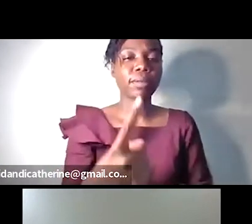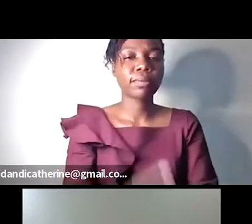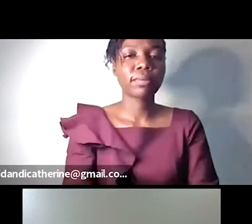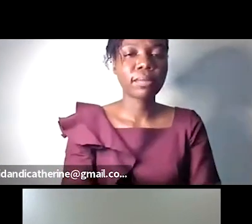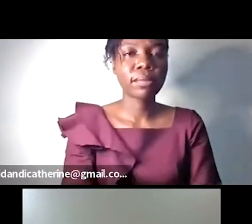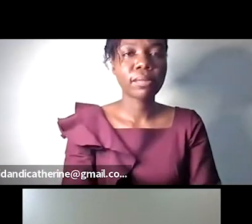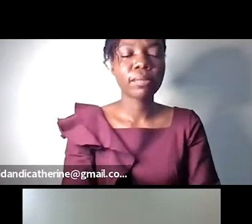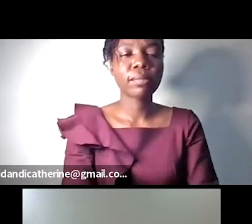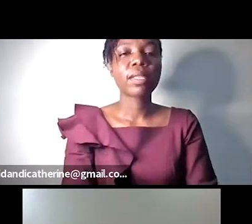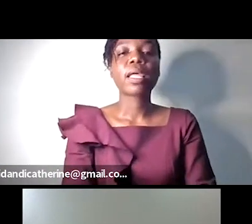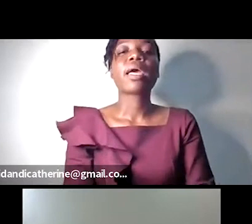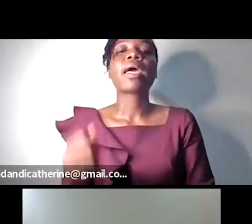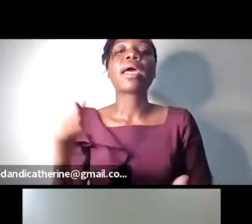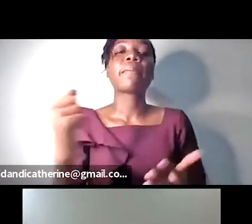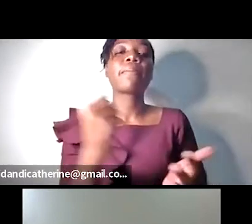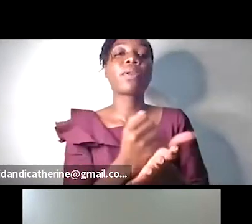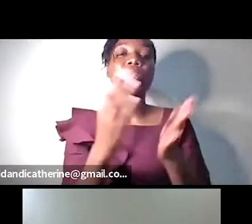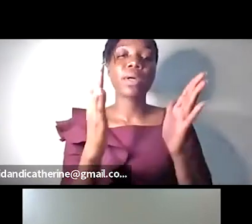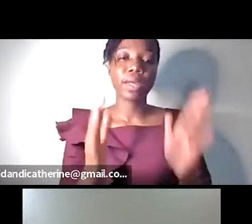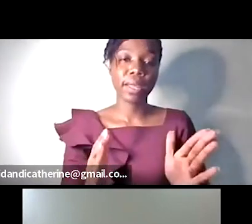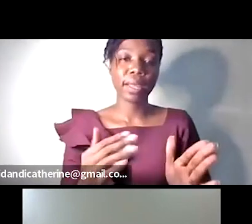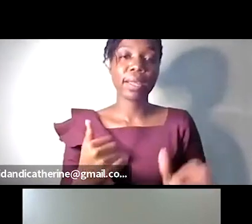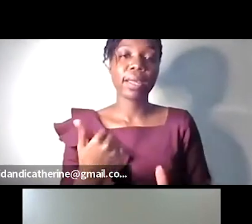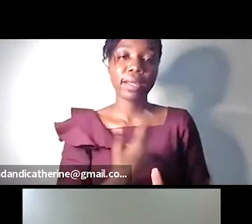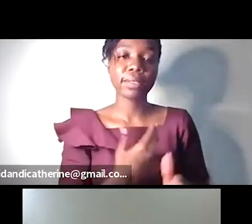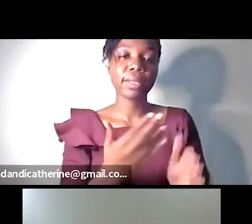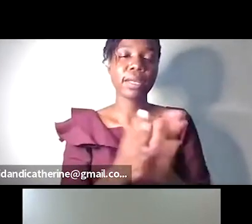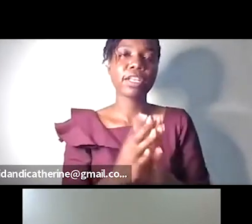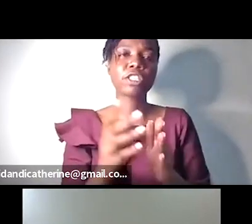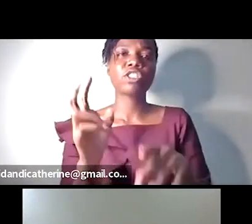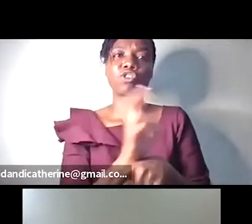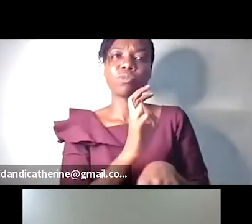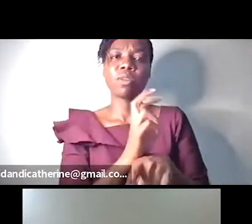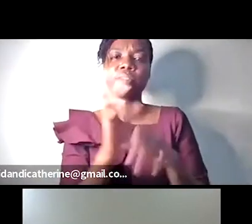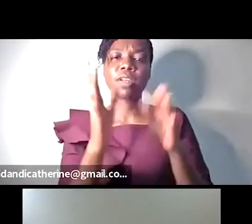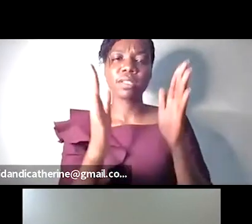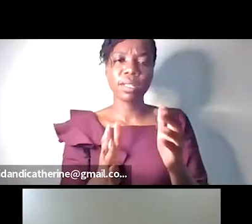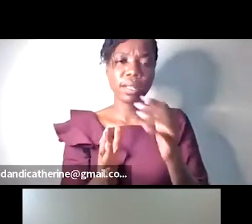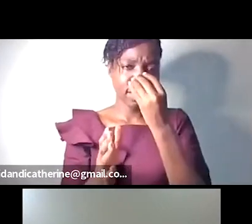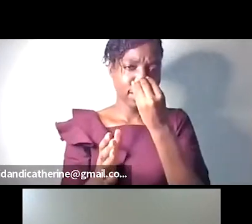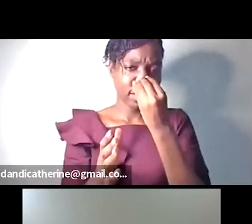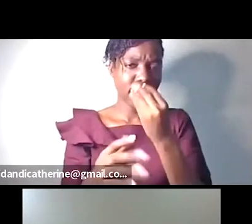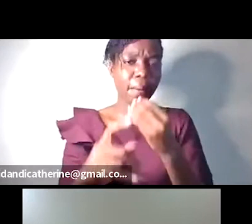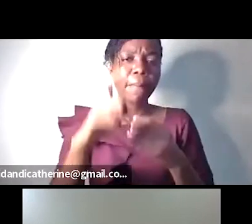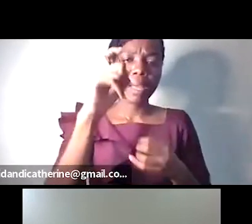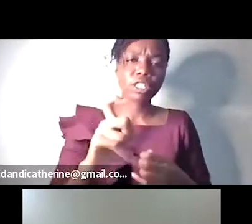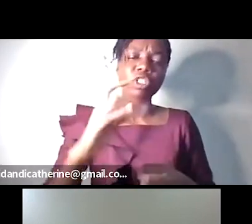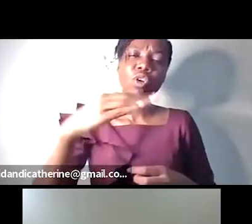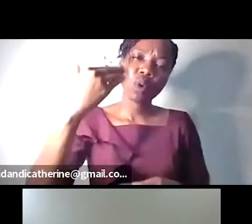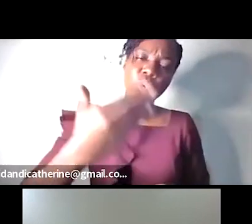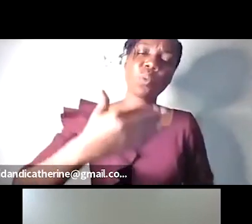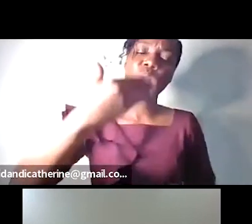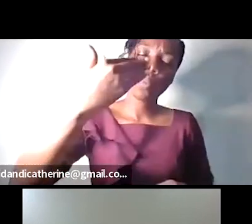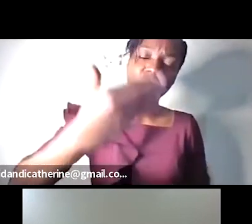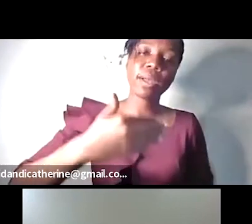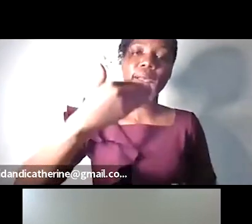we employers, all the supervisors, you have to always